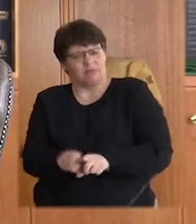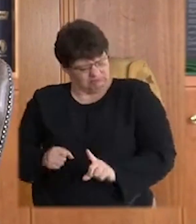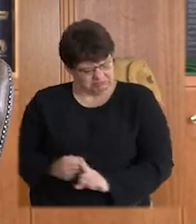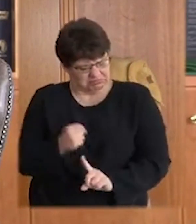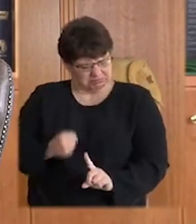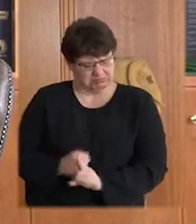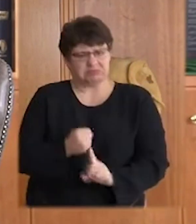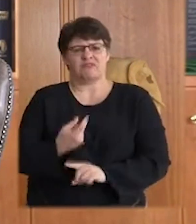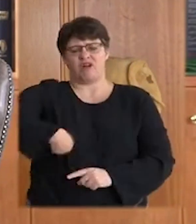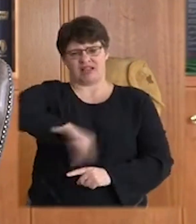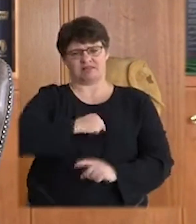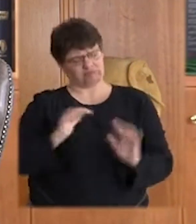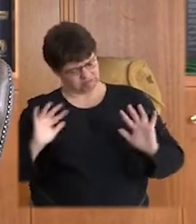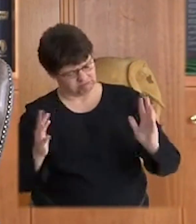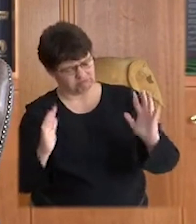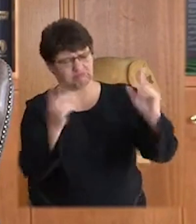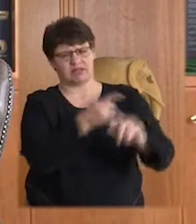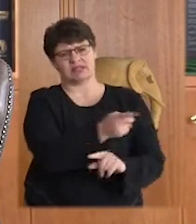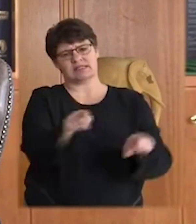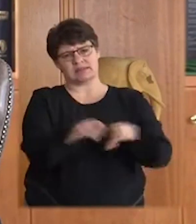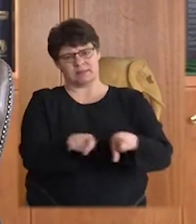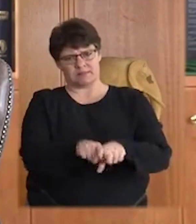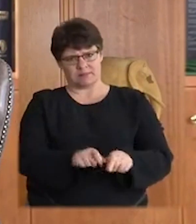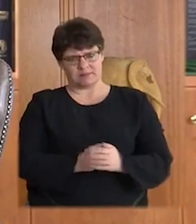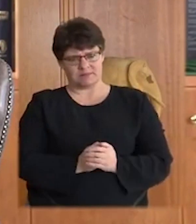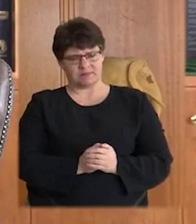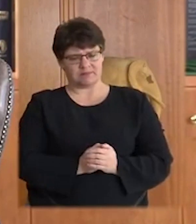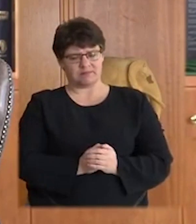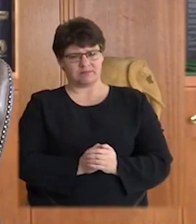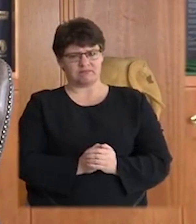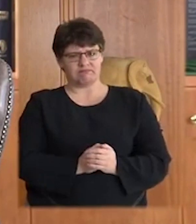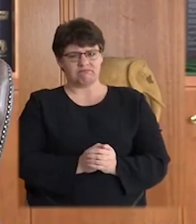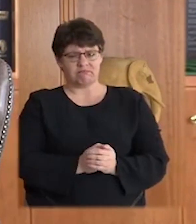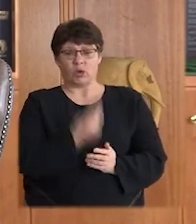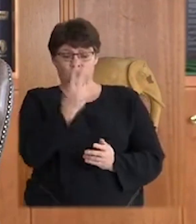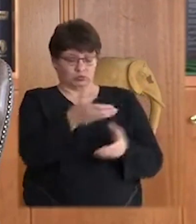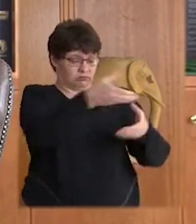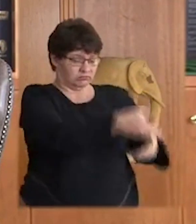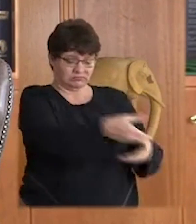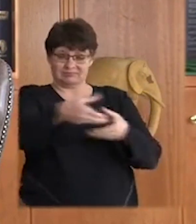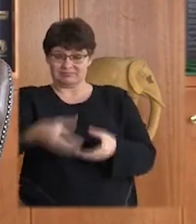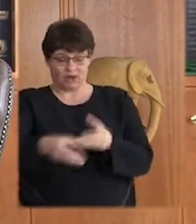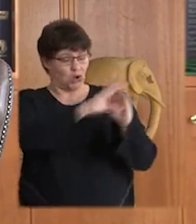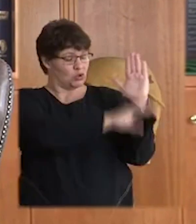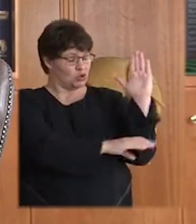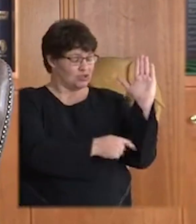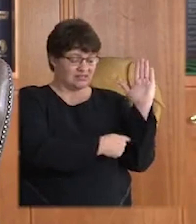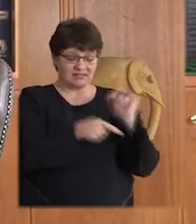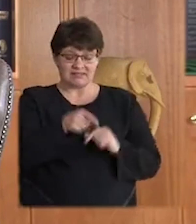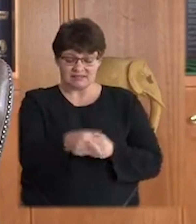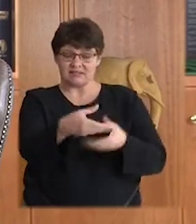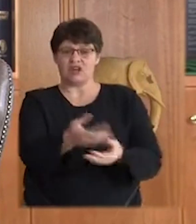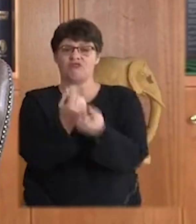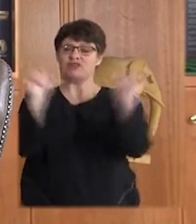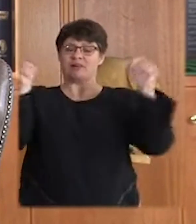as great. Our Constitution and the Freedom Charter, from which it draws